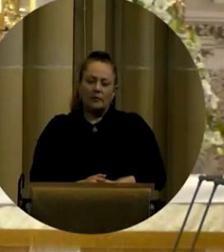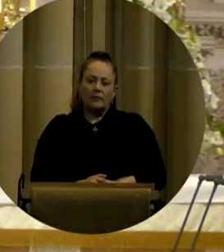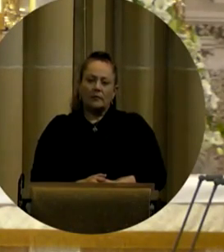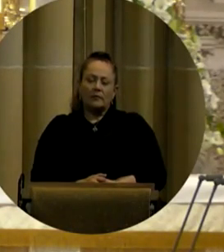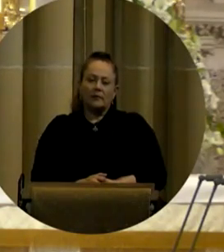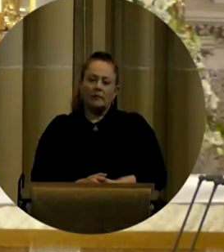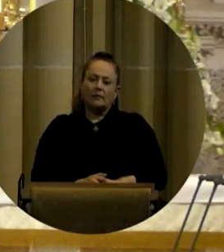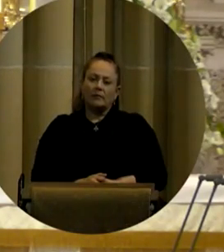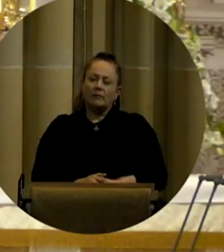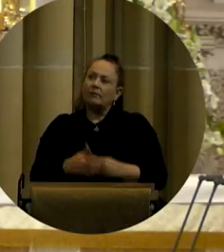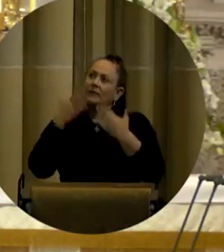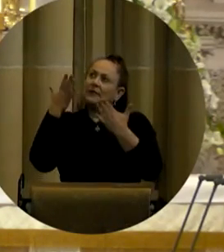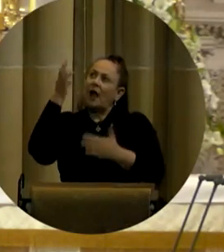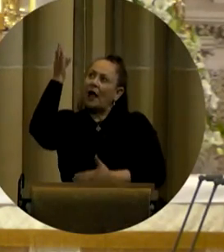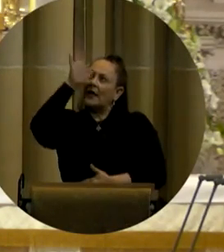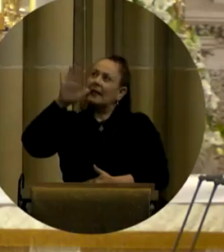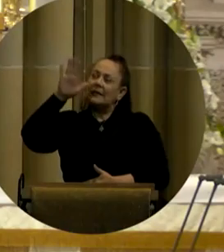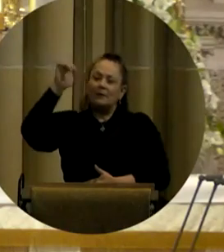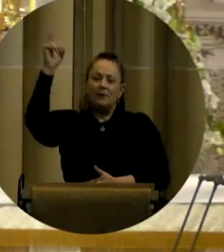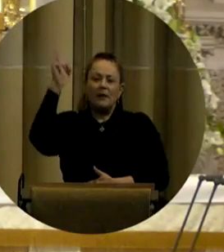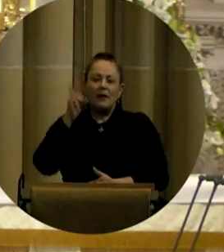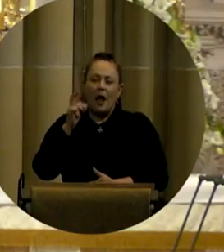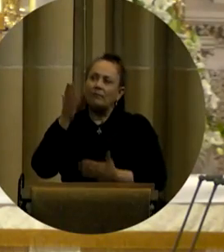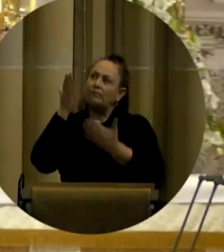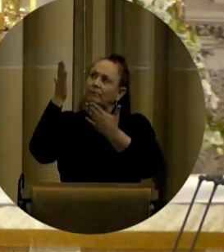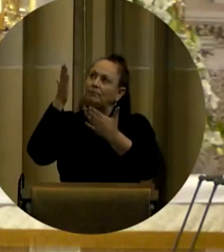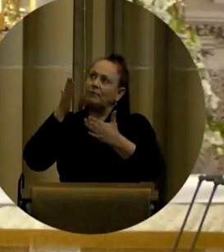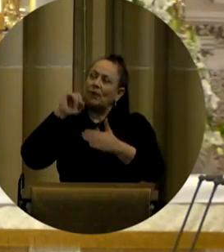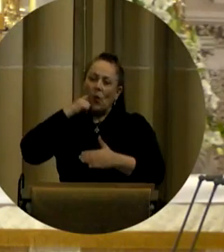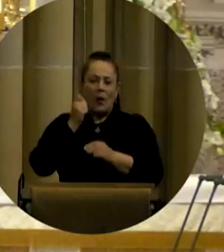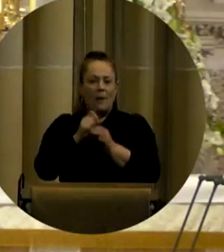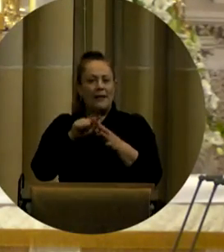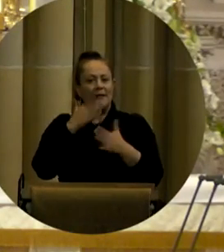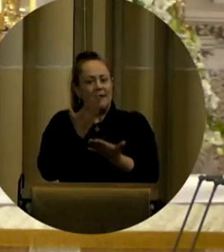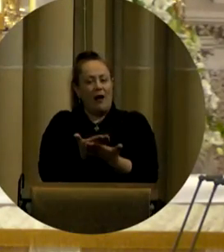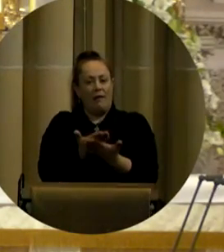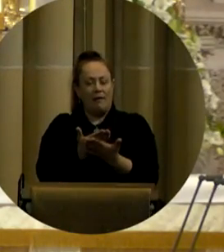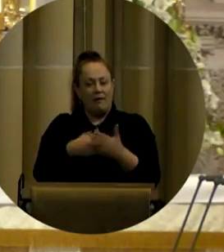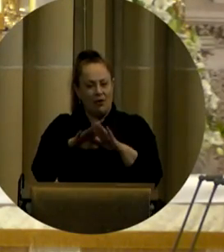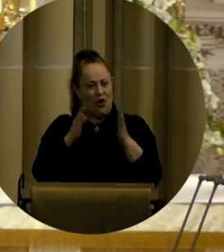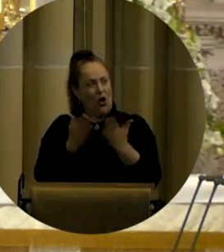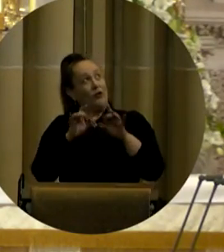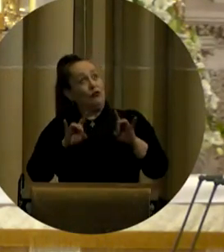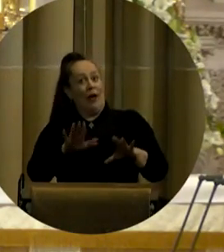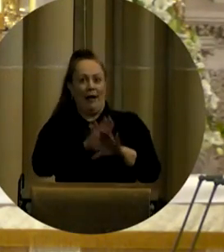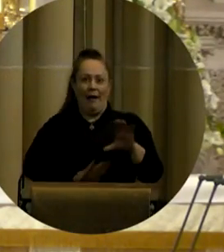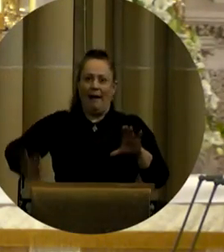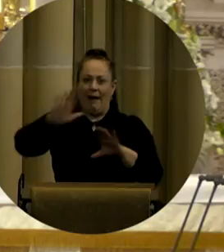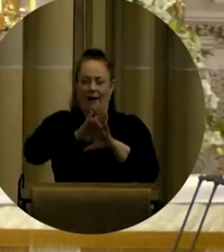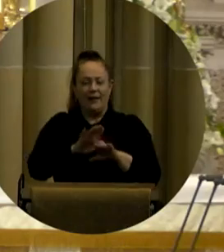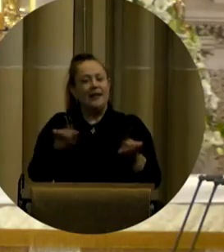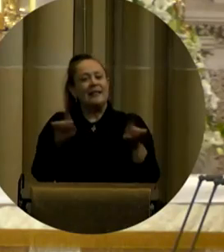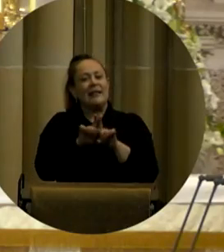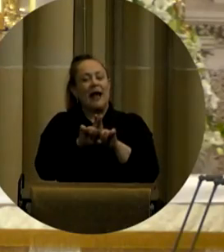Thy kingdom come, thy will be done, in Australia as it